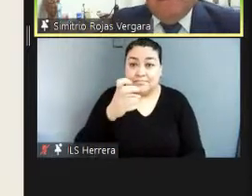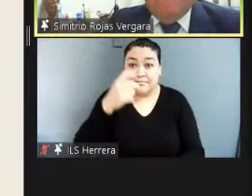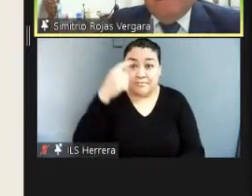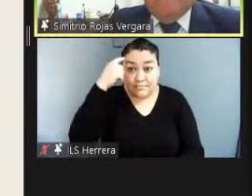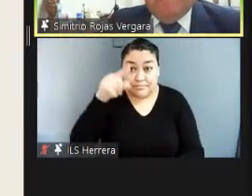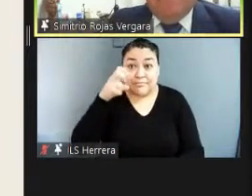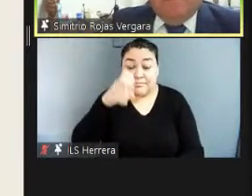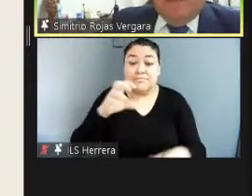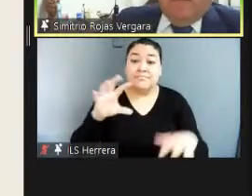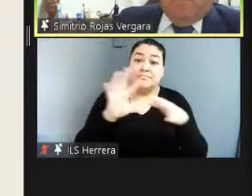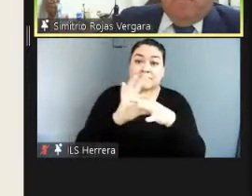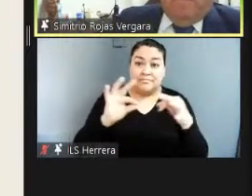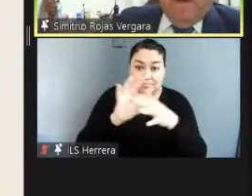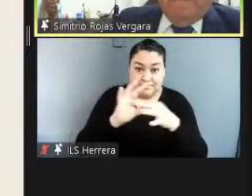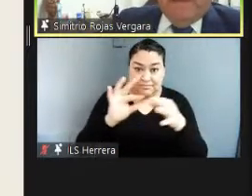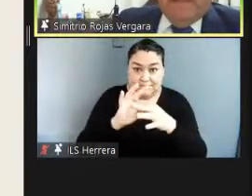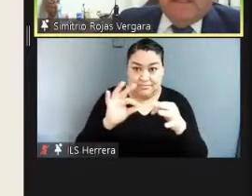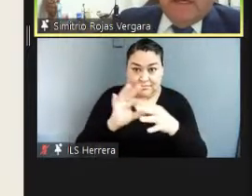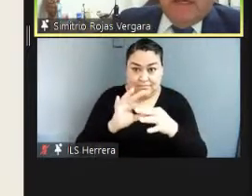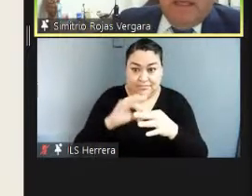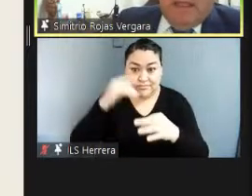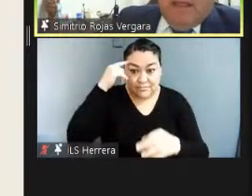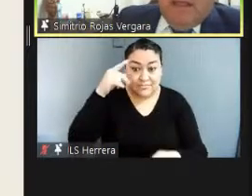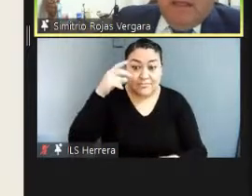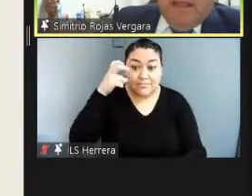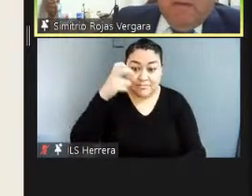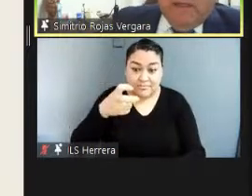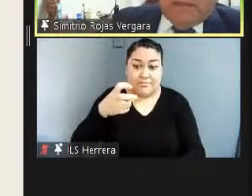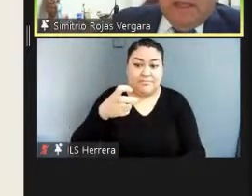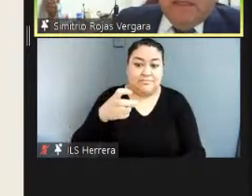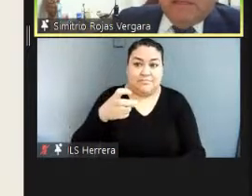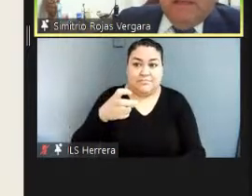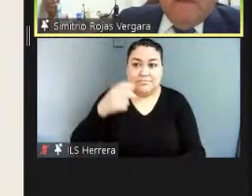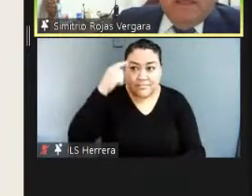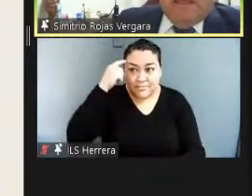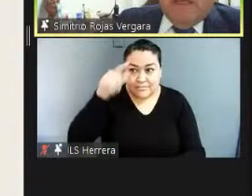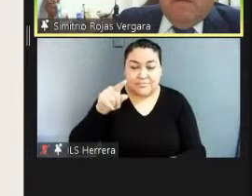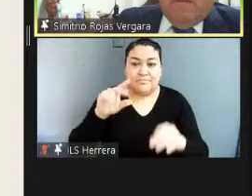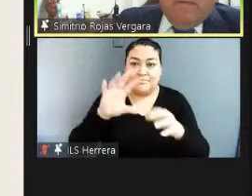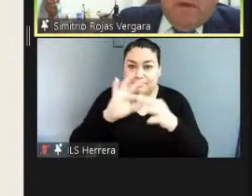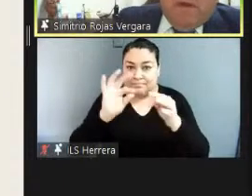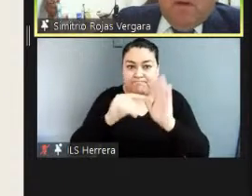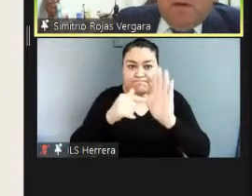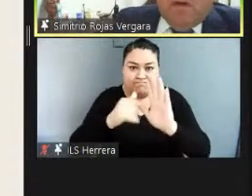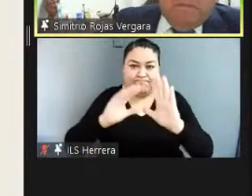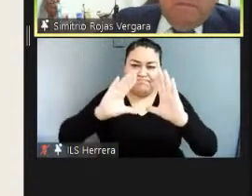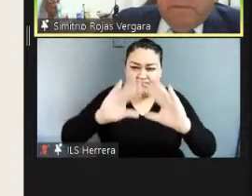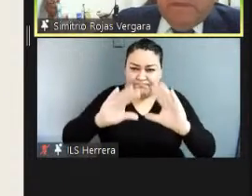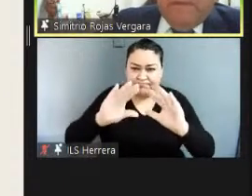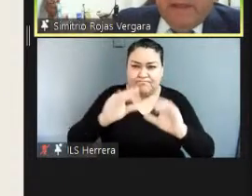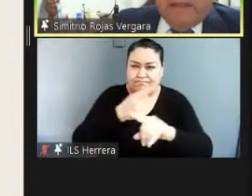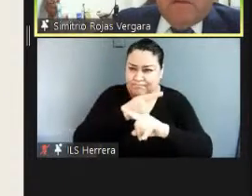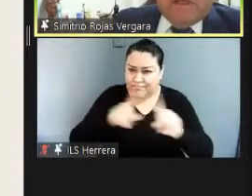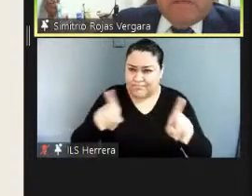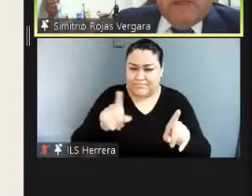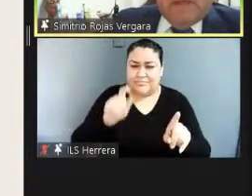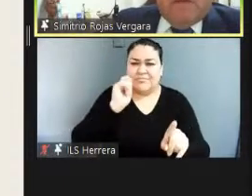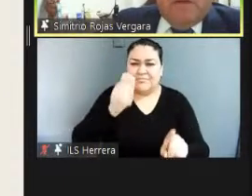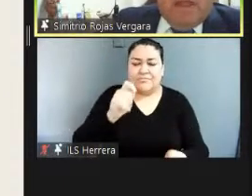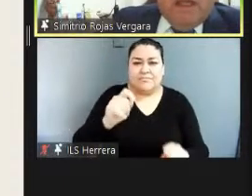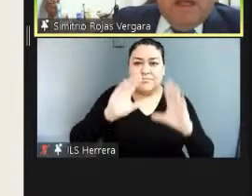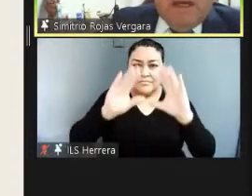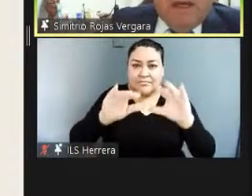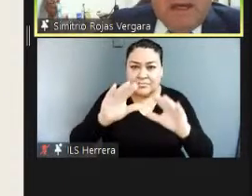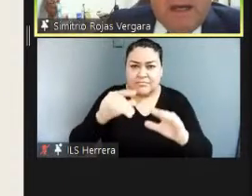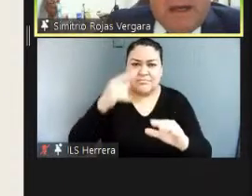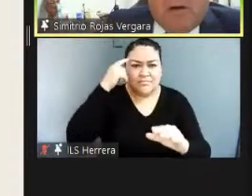they have to meet, and also they need to agree on how they're going to meet those needs and what kind of learning and